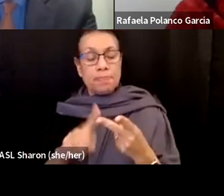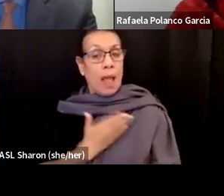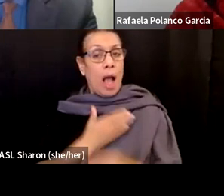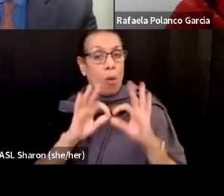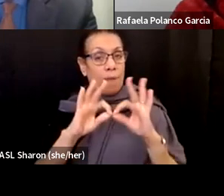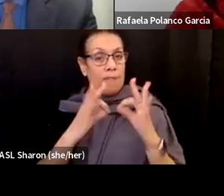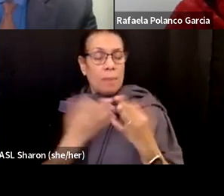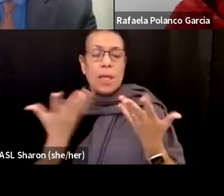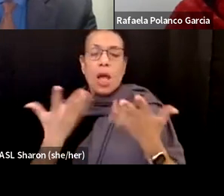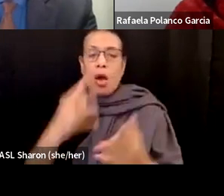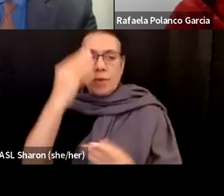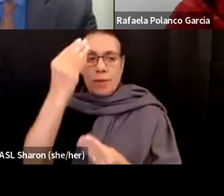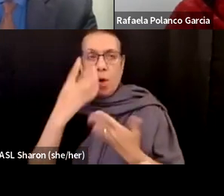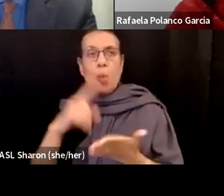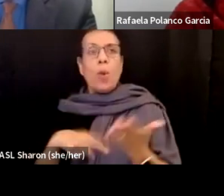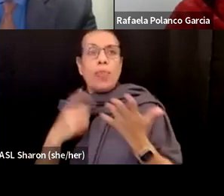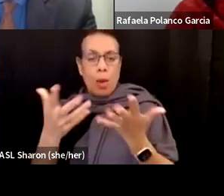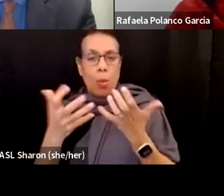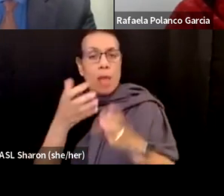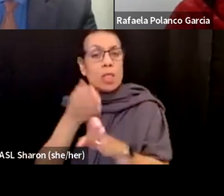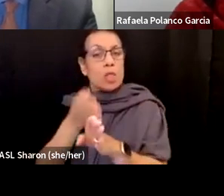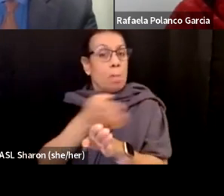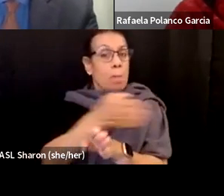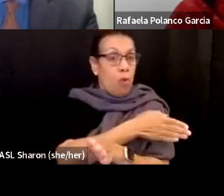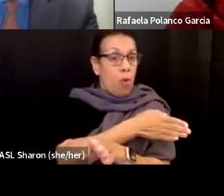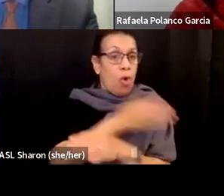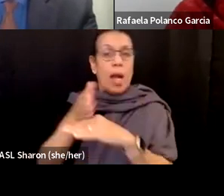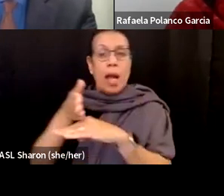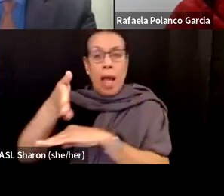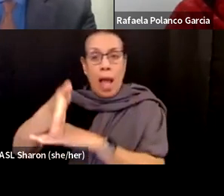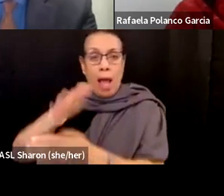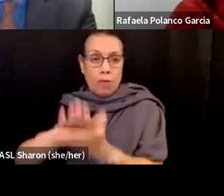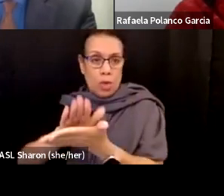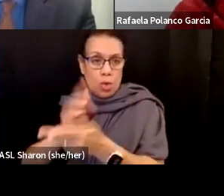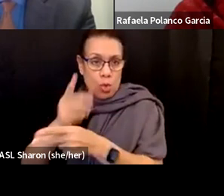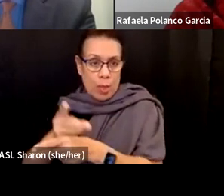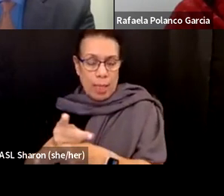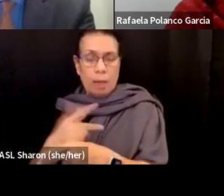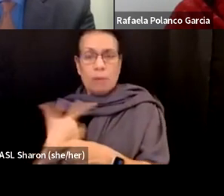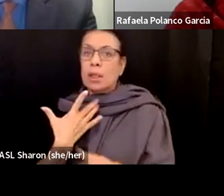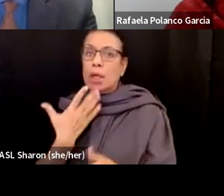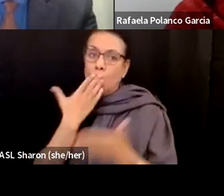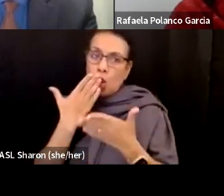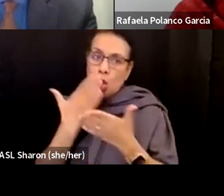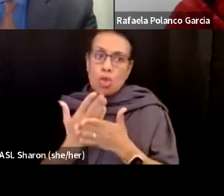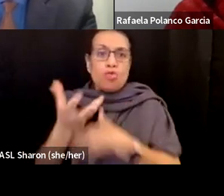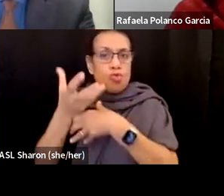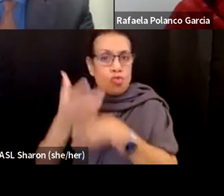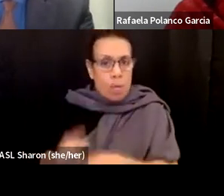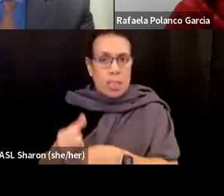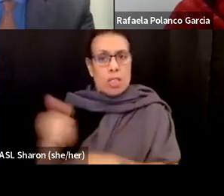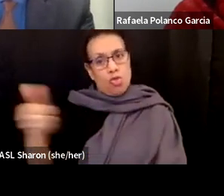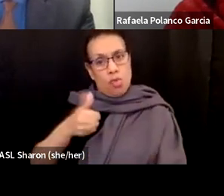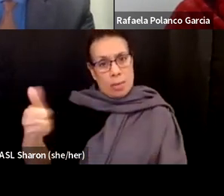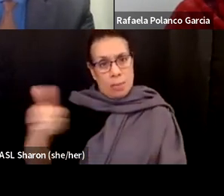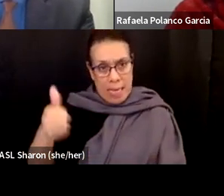told me what they would like to see is before and after school care they'd like to see dependable transportation you know